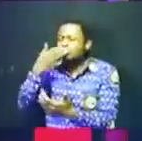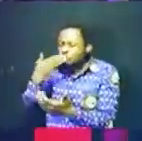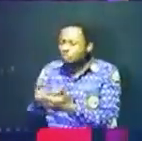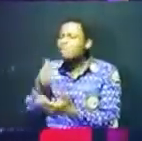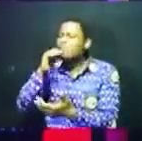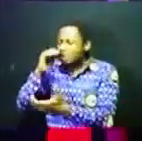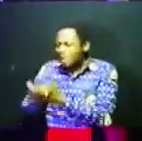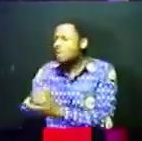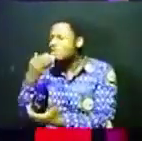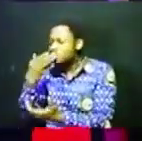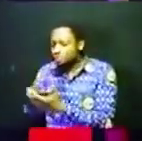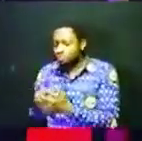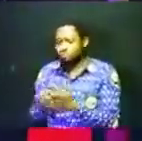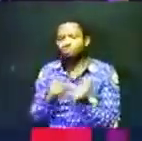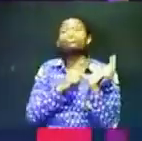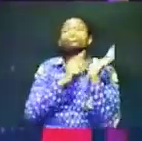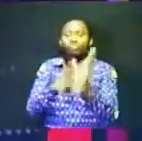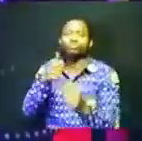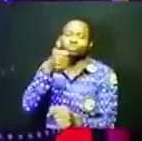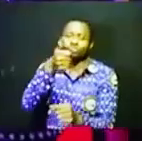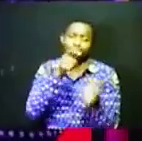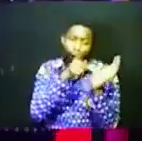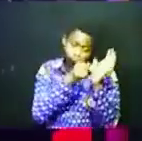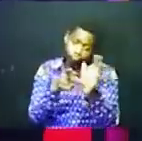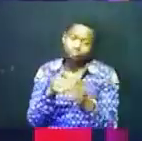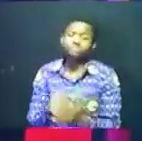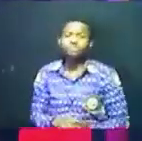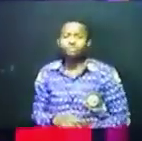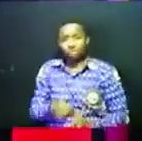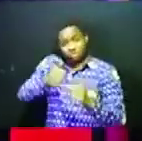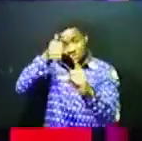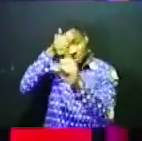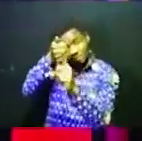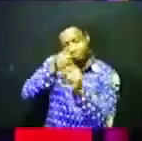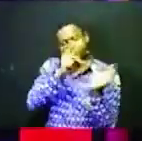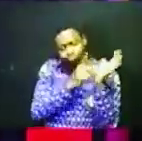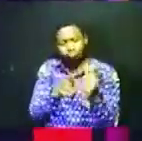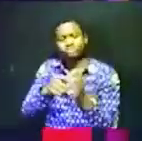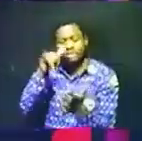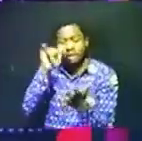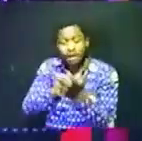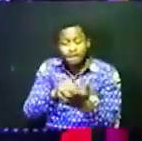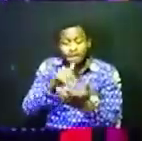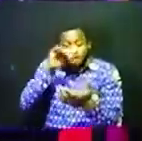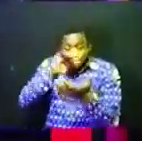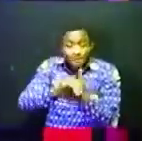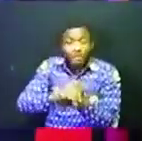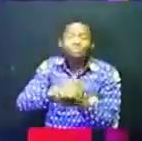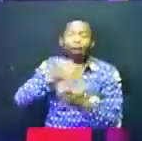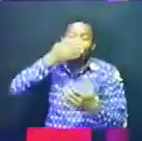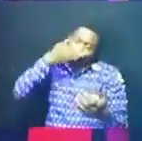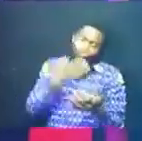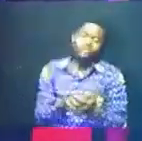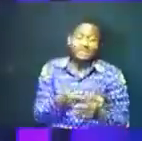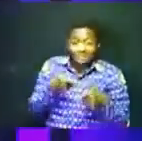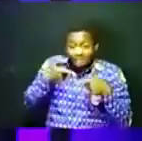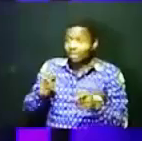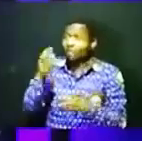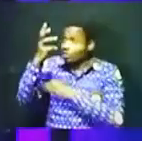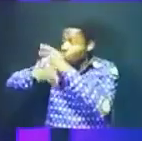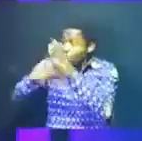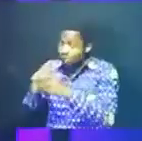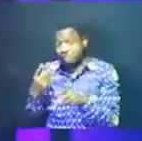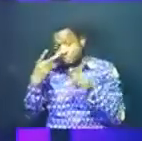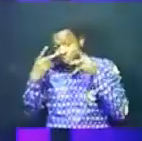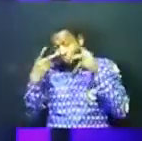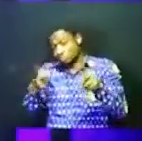bekasa warrior yet. Prove it. Prove it. Prove it. Prove it. Let the world see.